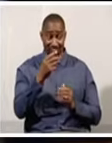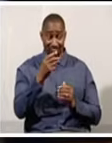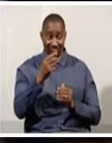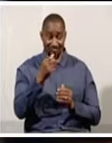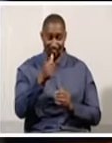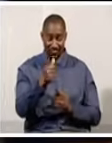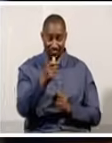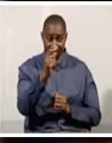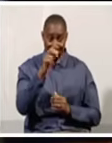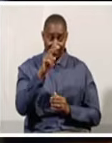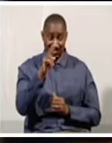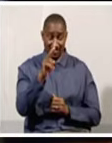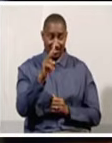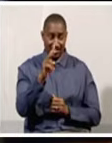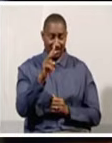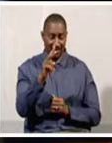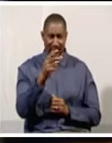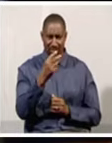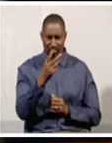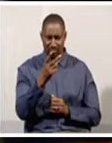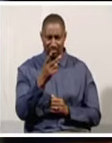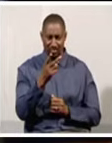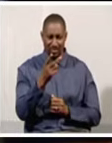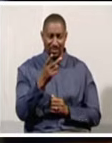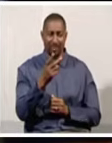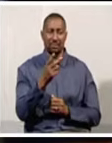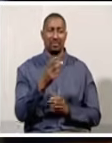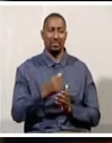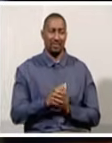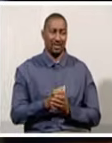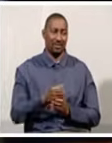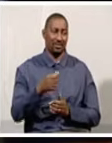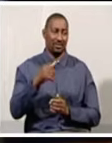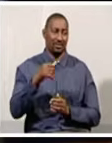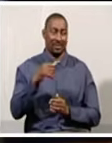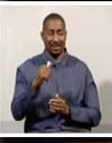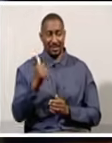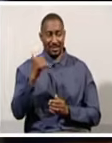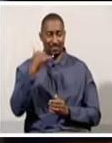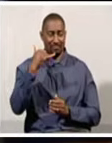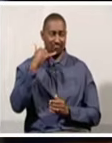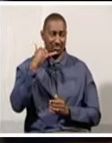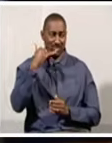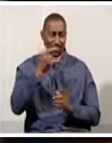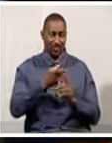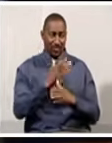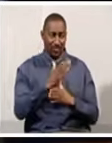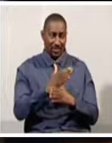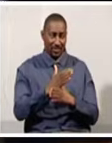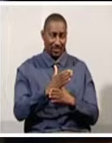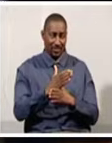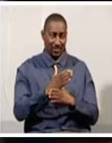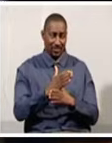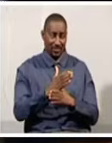be an announcement. But then shortly after I heard the news, then I received a call from work asking me to